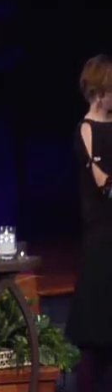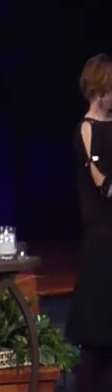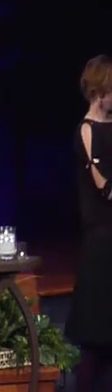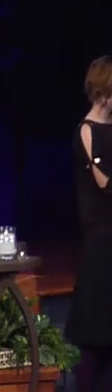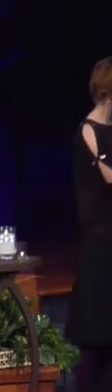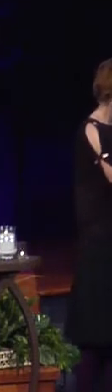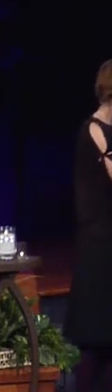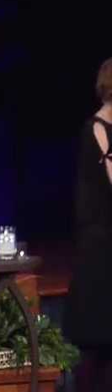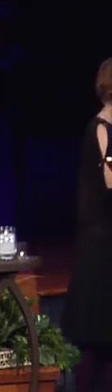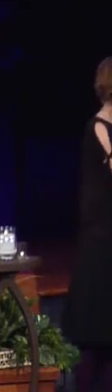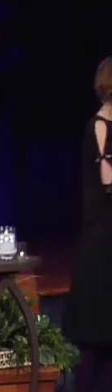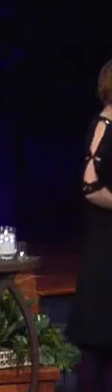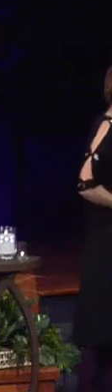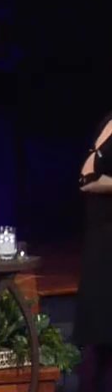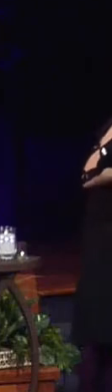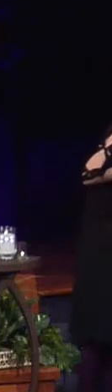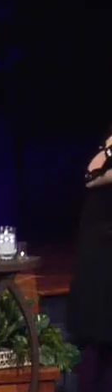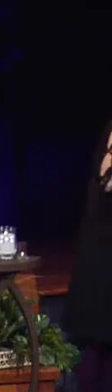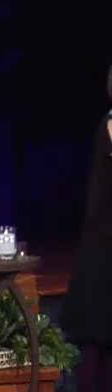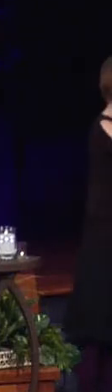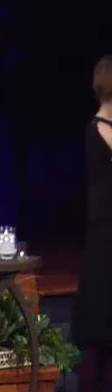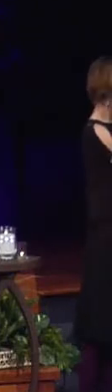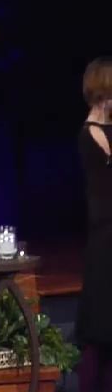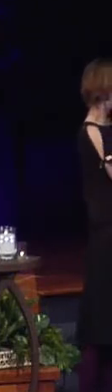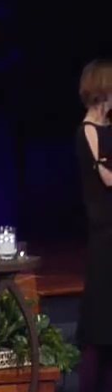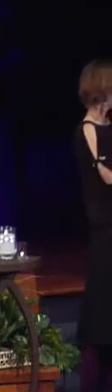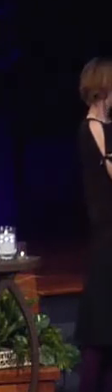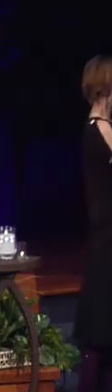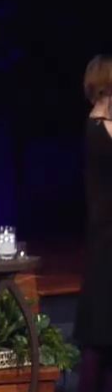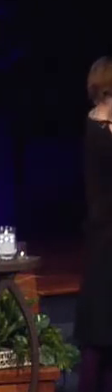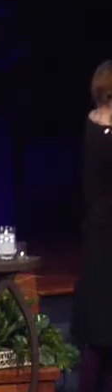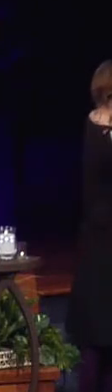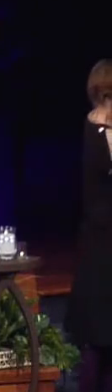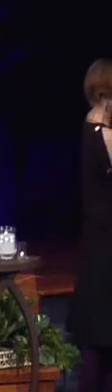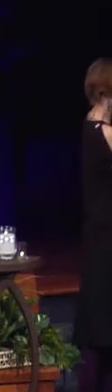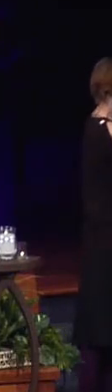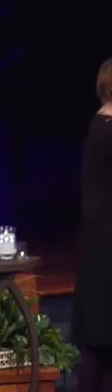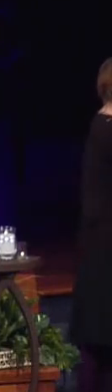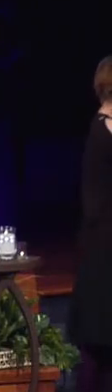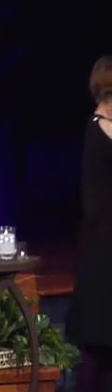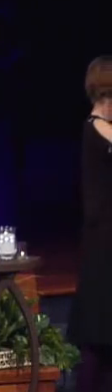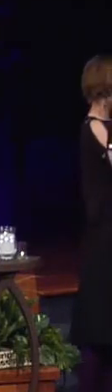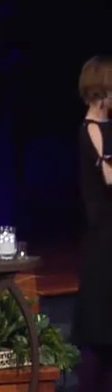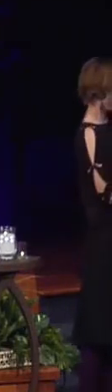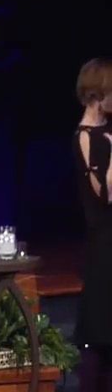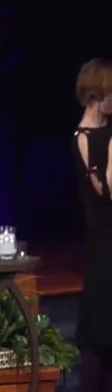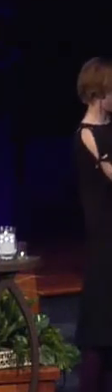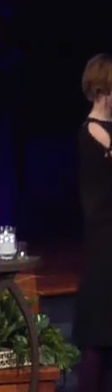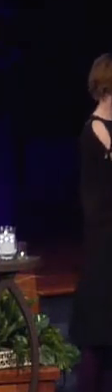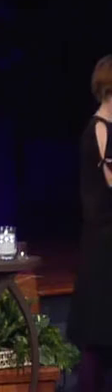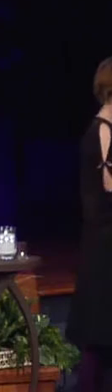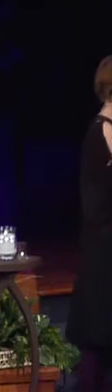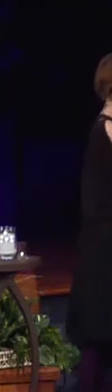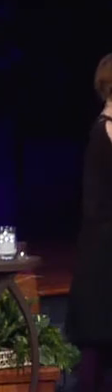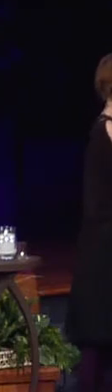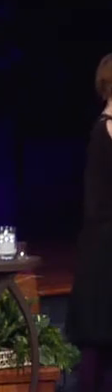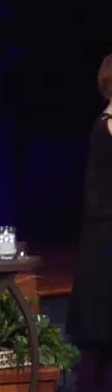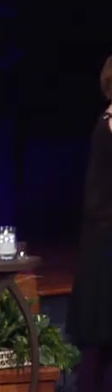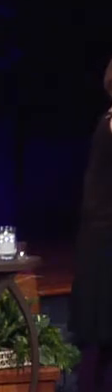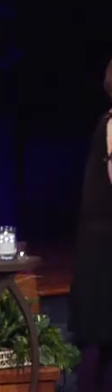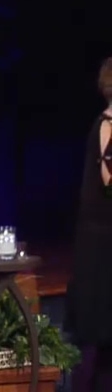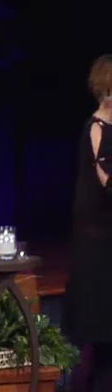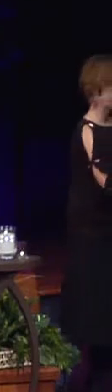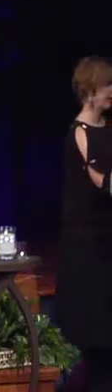that's alive, that's always evolving, and we all contribute to it. Kenneth Burke, a